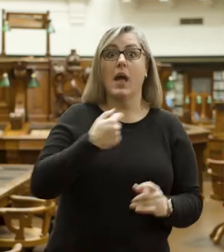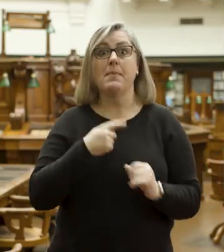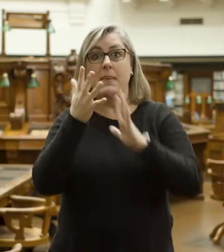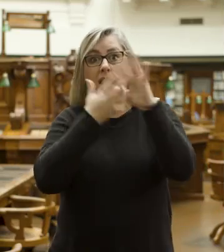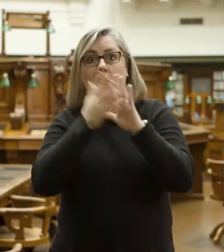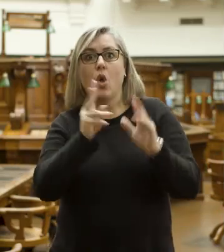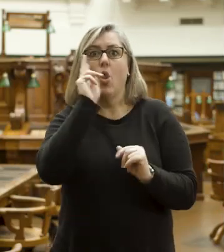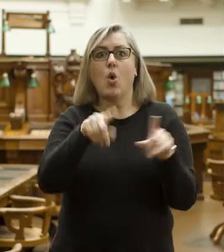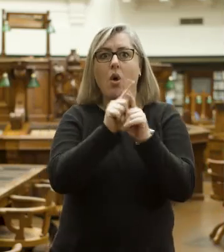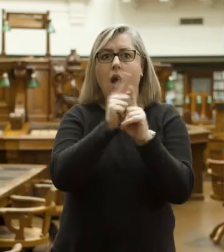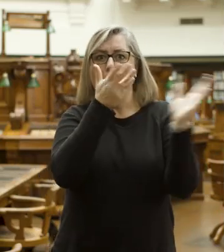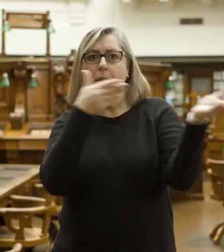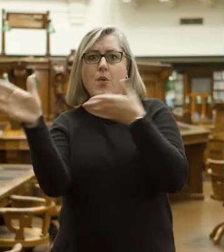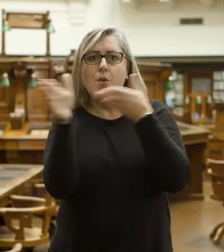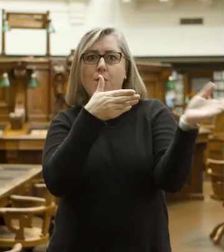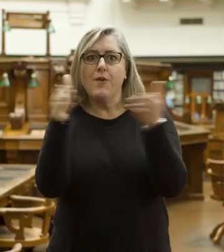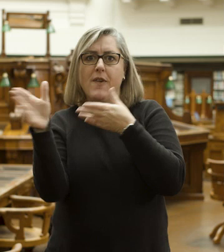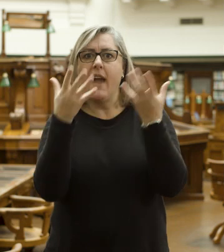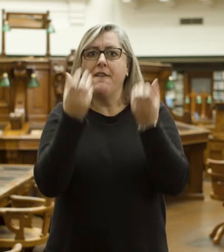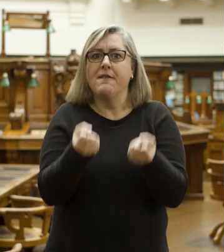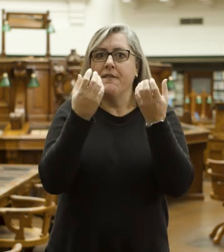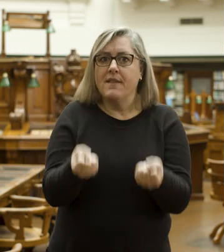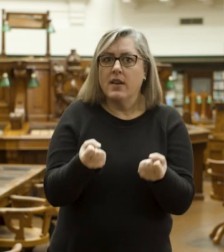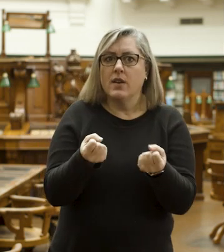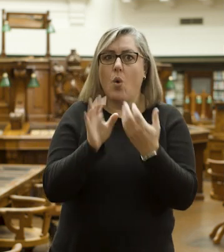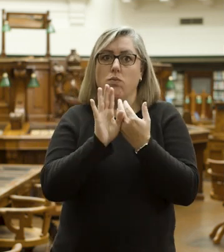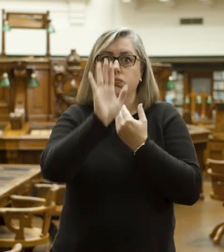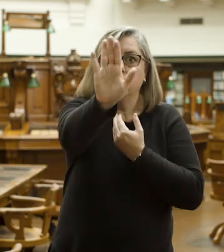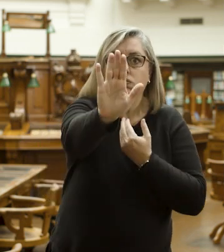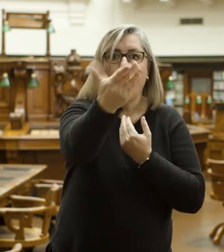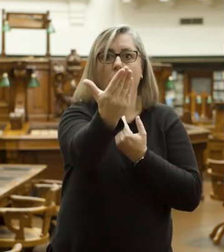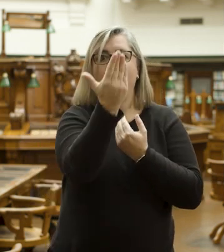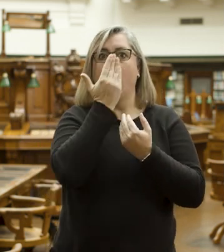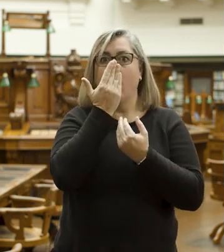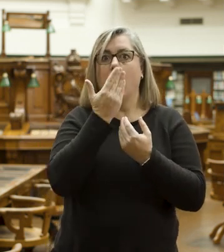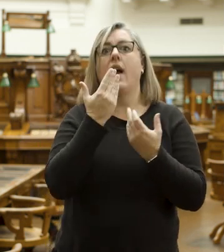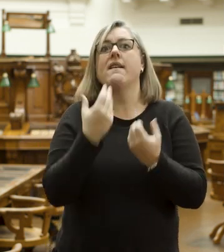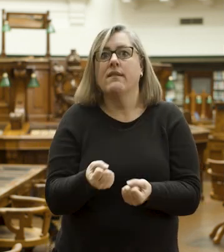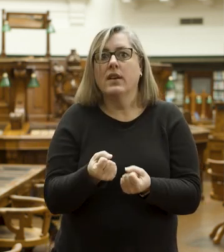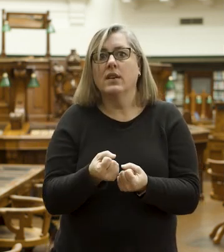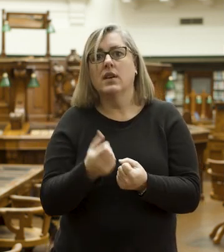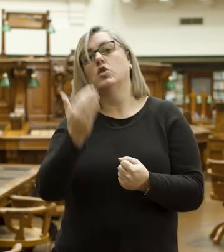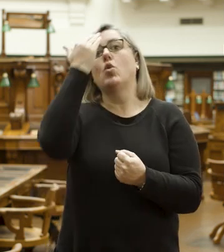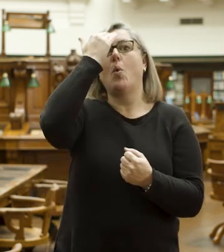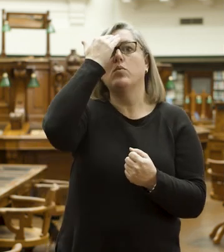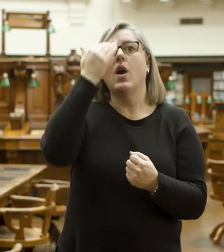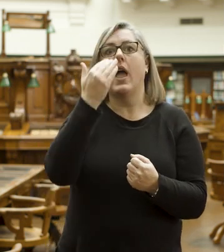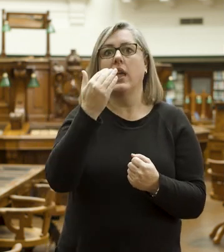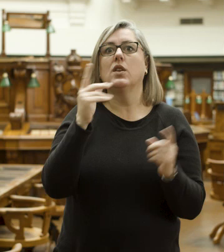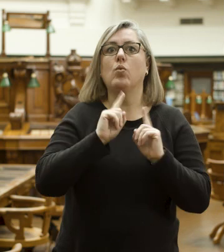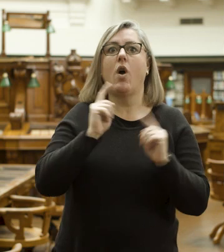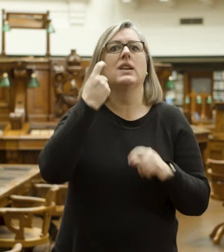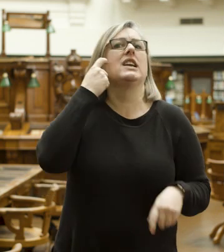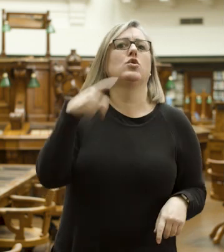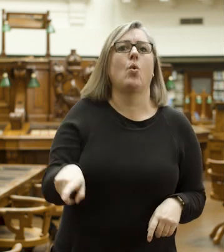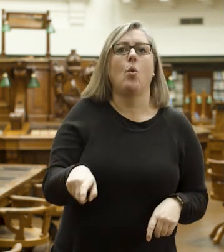look like something is moving. It will look like something is moving away from you or towards you. And your brain will choose to ignore